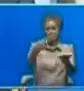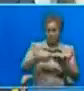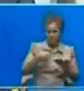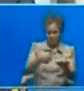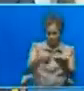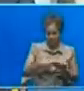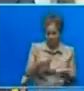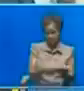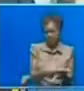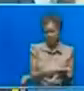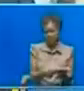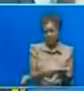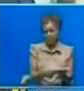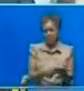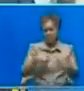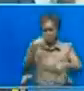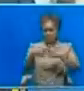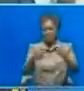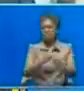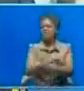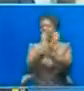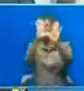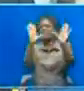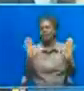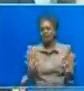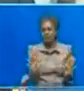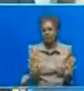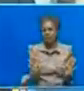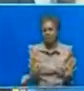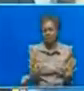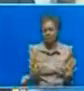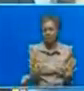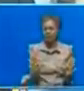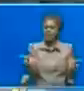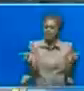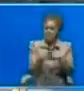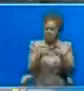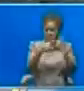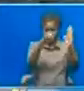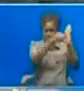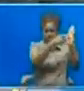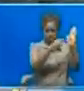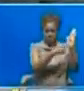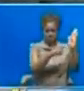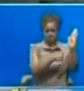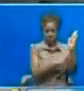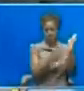discussed. And the procedures are very clear. The same matter was